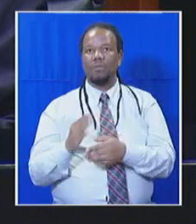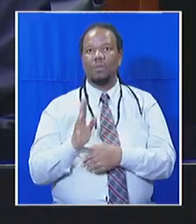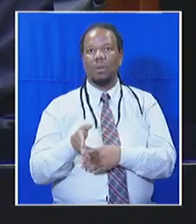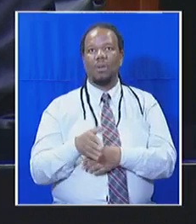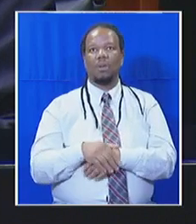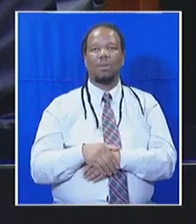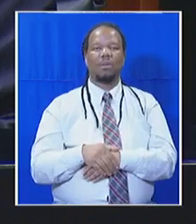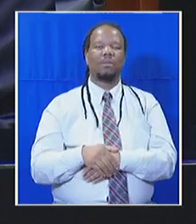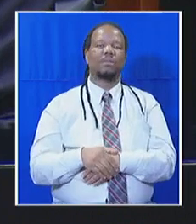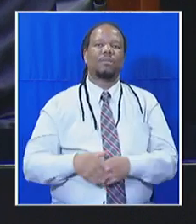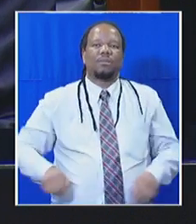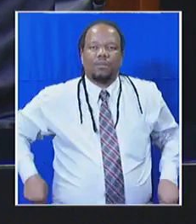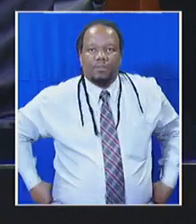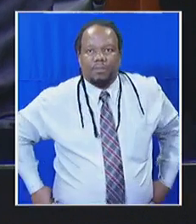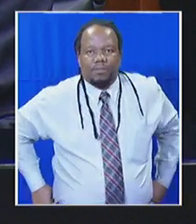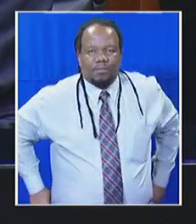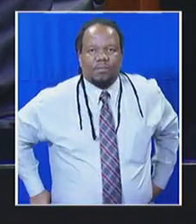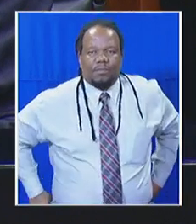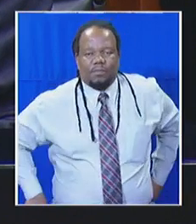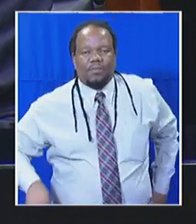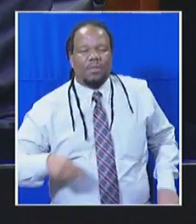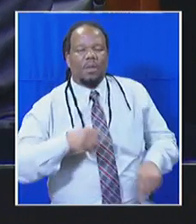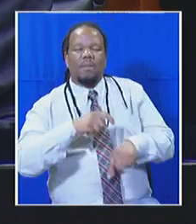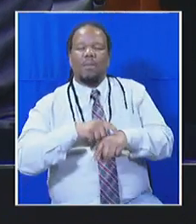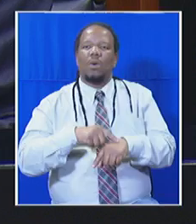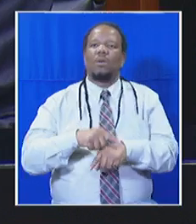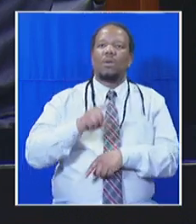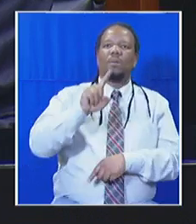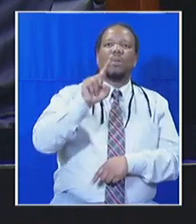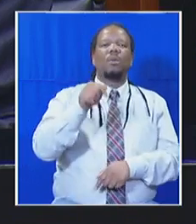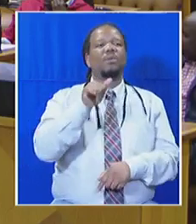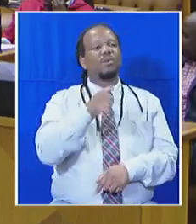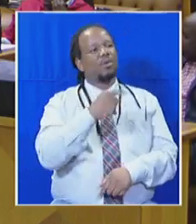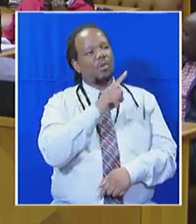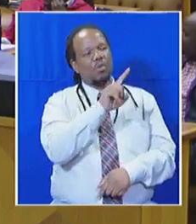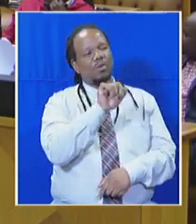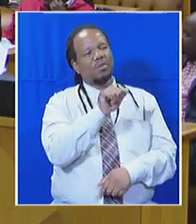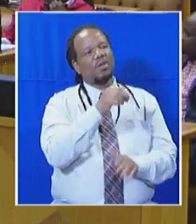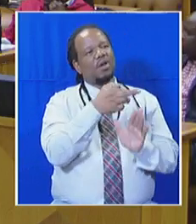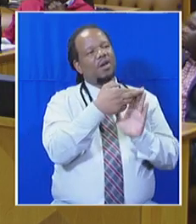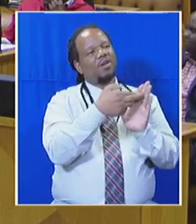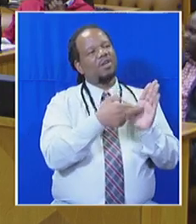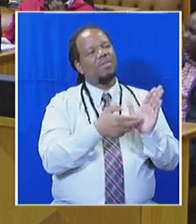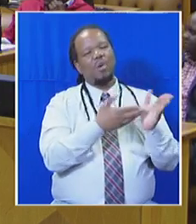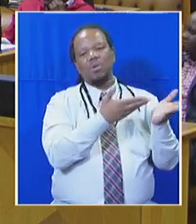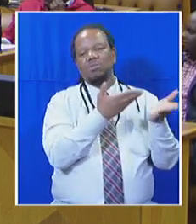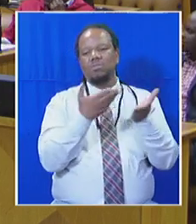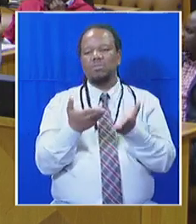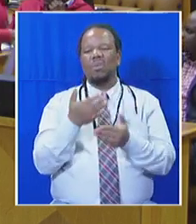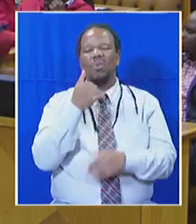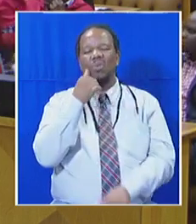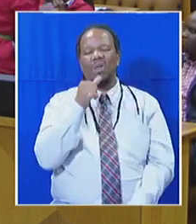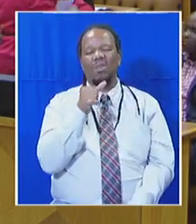Deputy Speaker, on a point of order, the question was, when are you releasing the report? The Minister has not answered that question.